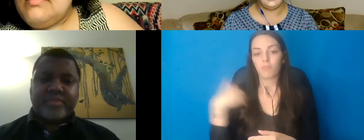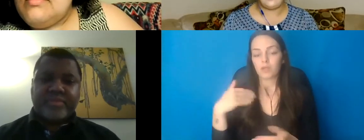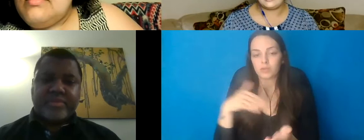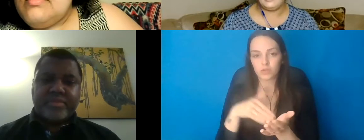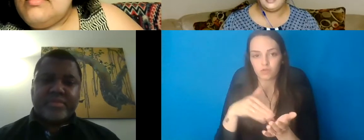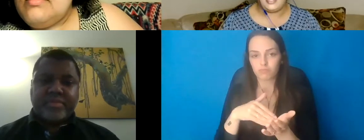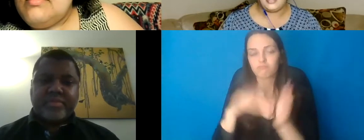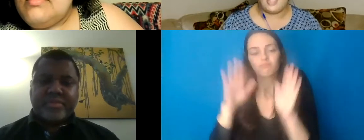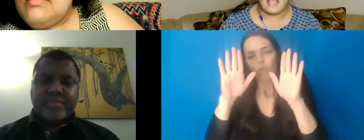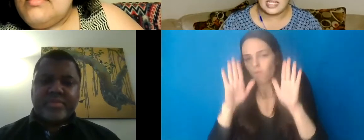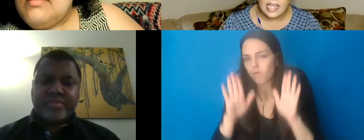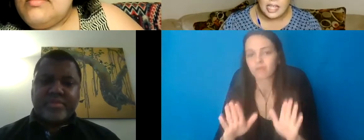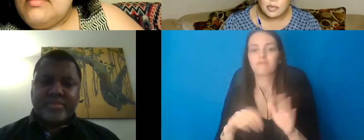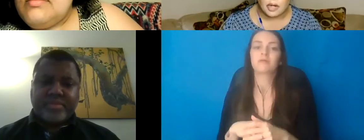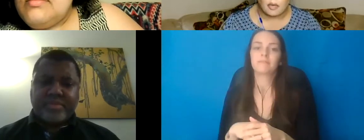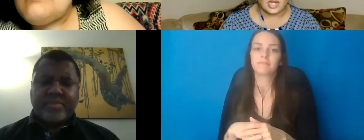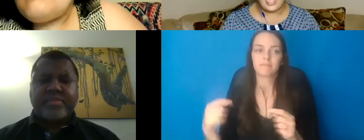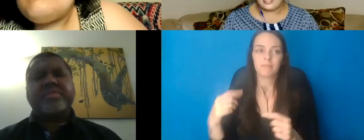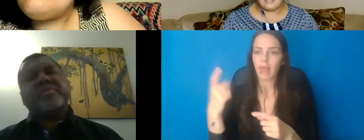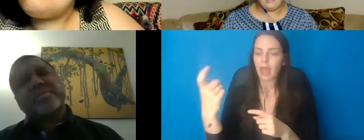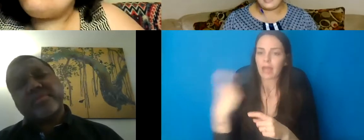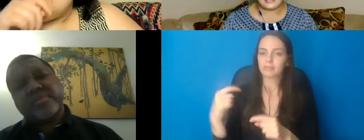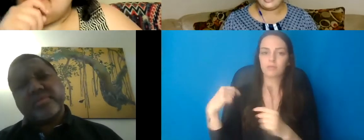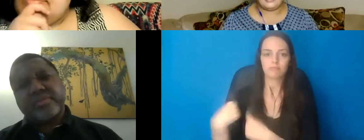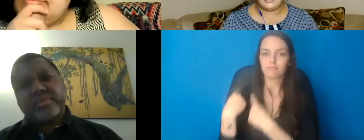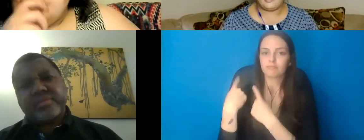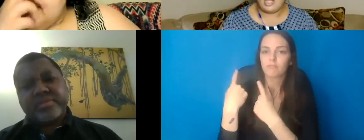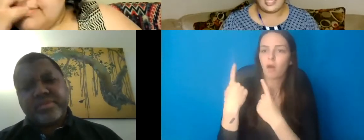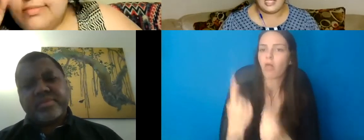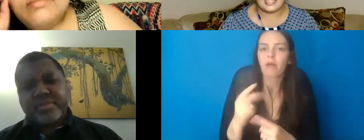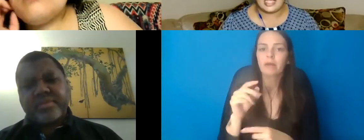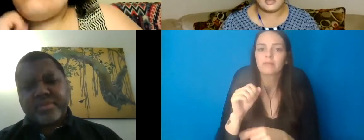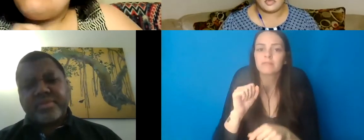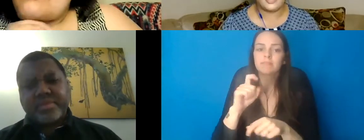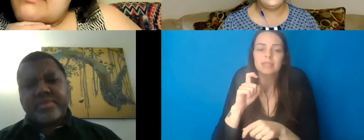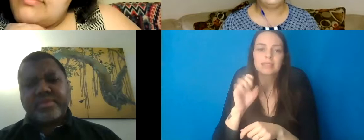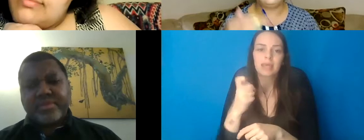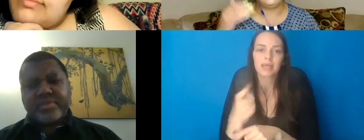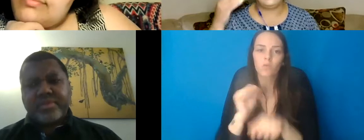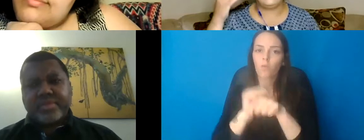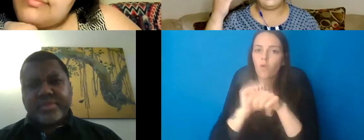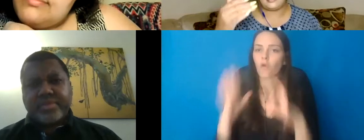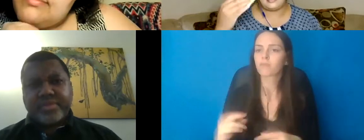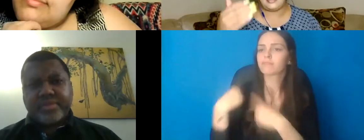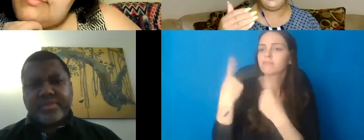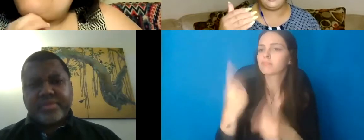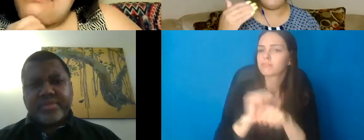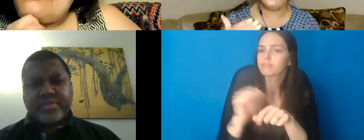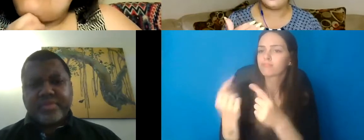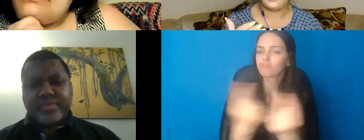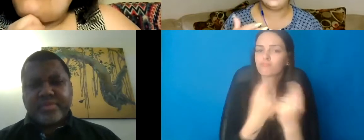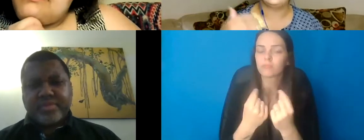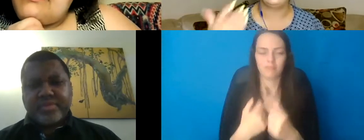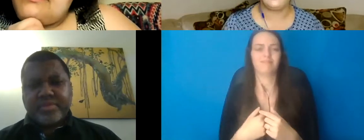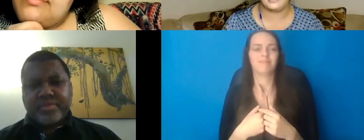asked me how long I've been a sex worker for. Now, I'm not saying there's anything wrong against being a sex worker, but there's an inherited, oh, well, you're trans,